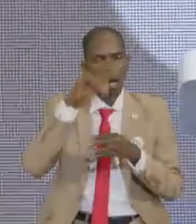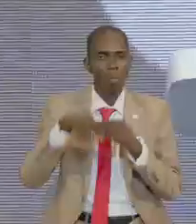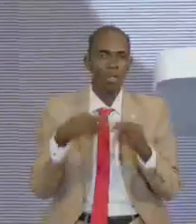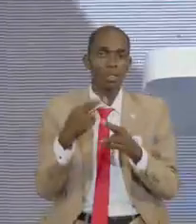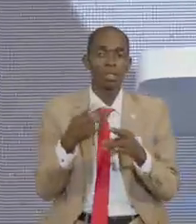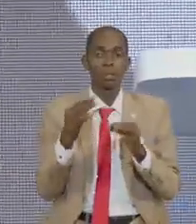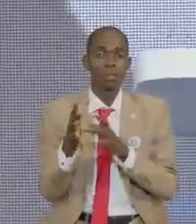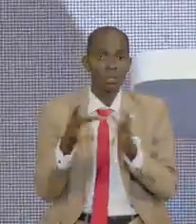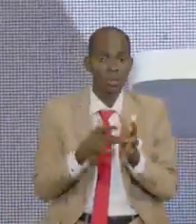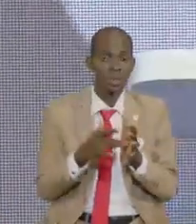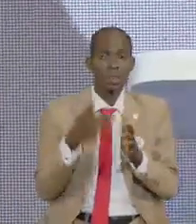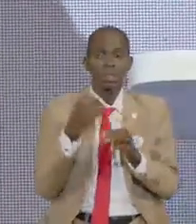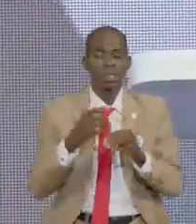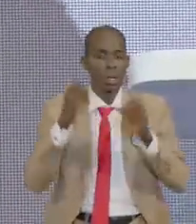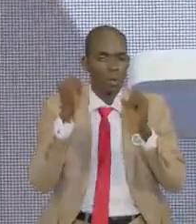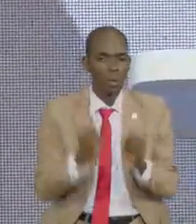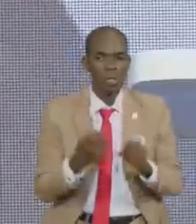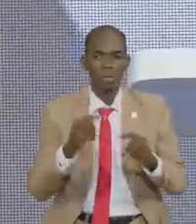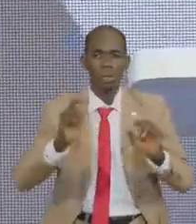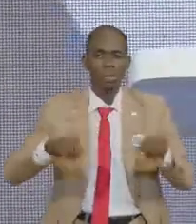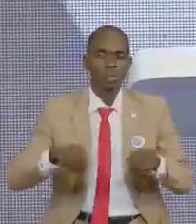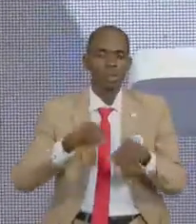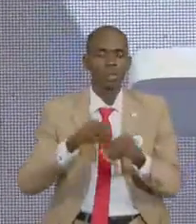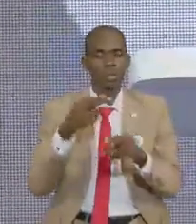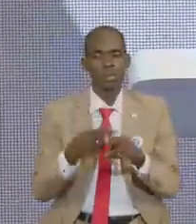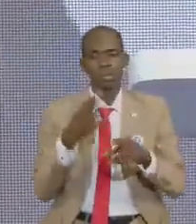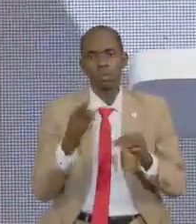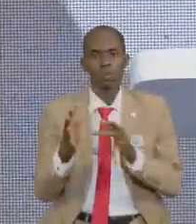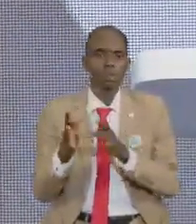the power, the possibilities in the name of Jesus,